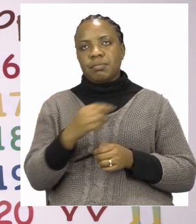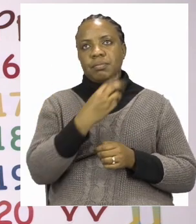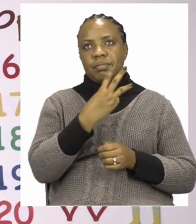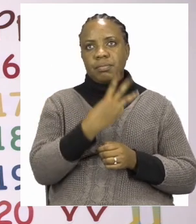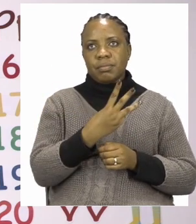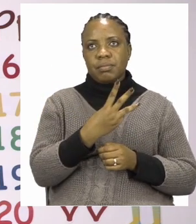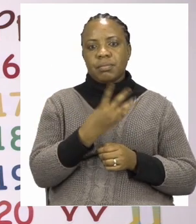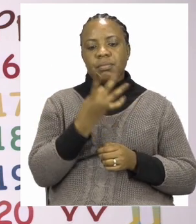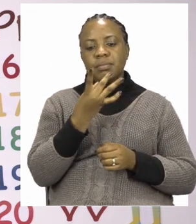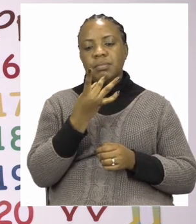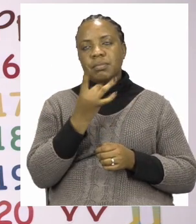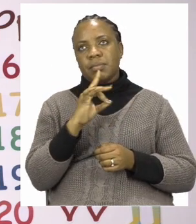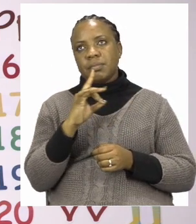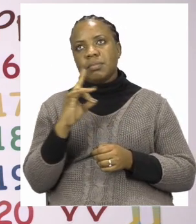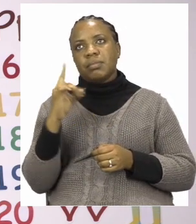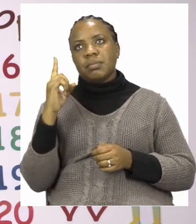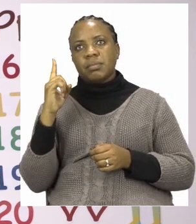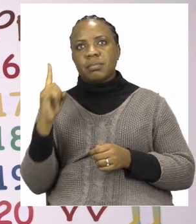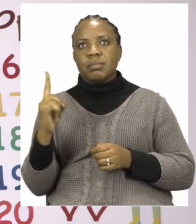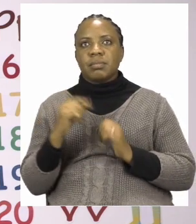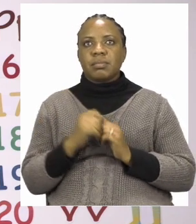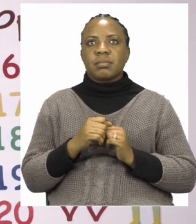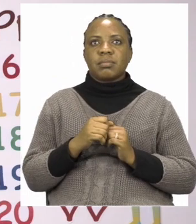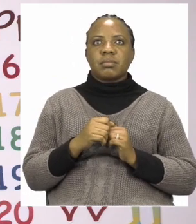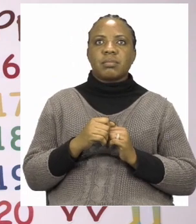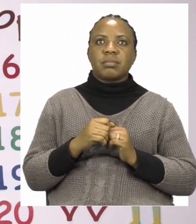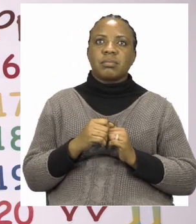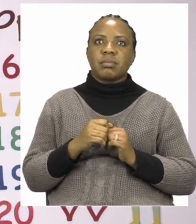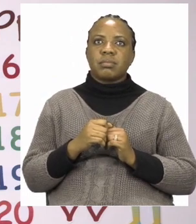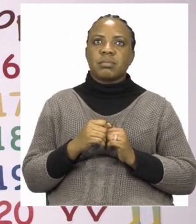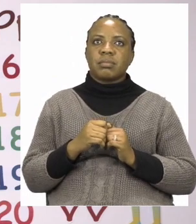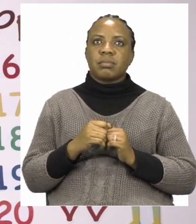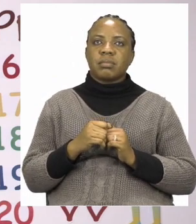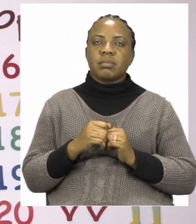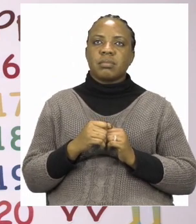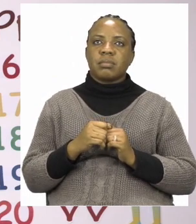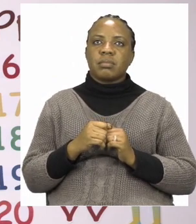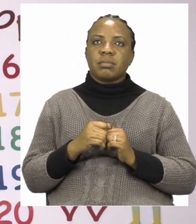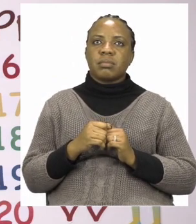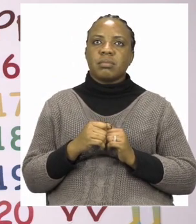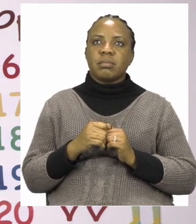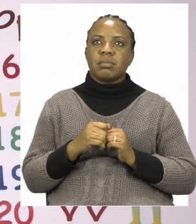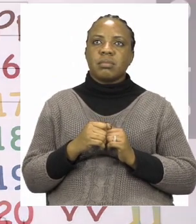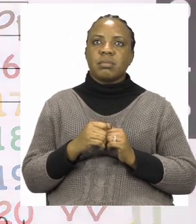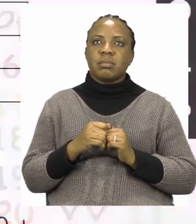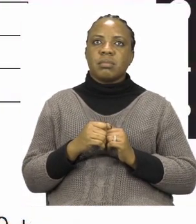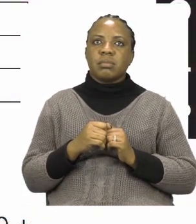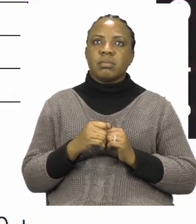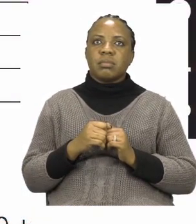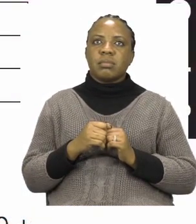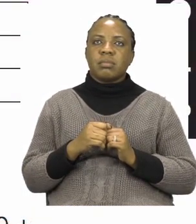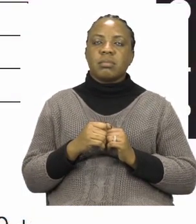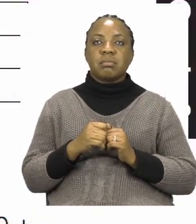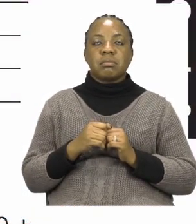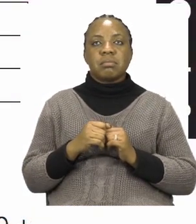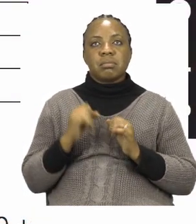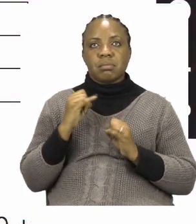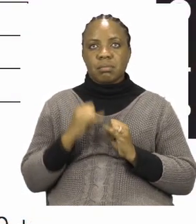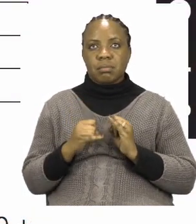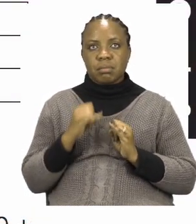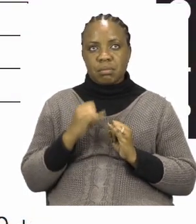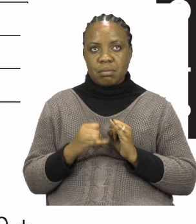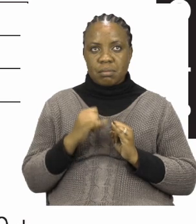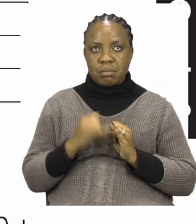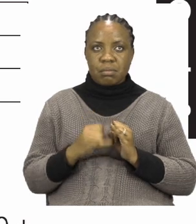last one, we're still doing place values, but all they've asked you to do is to complete.